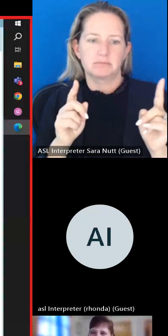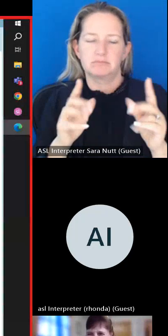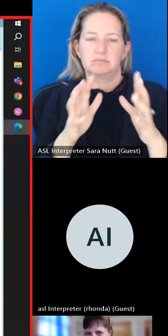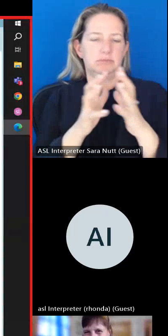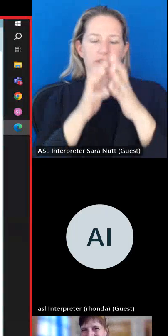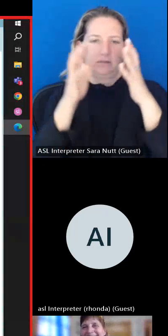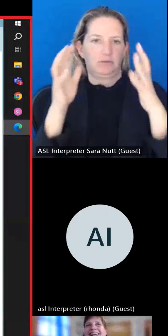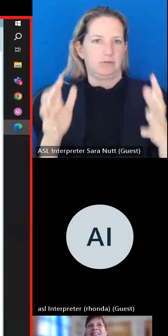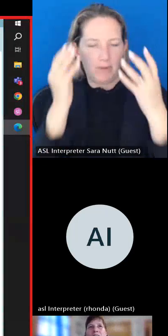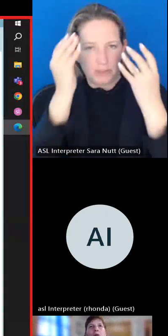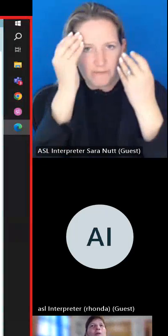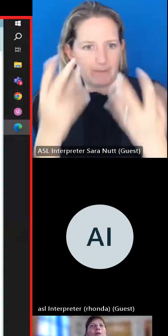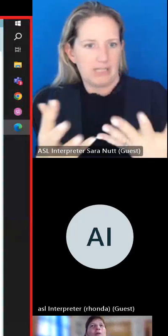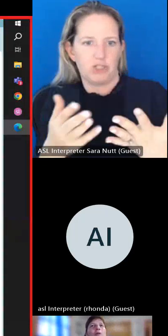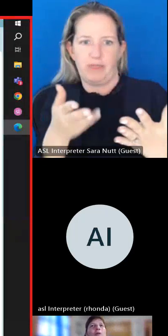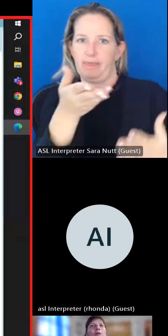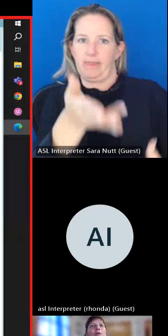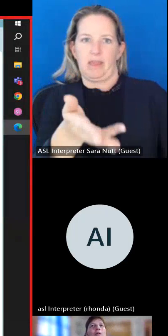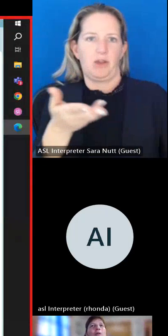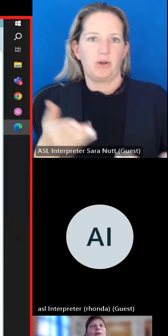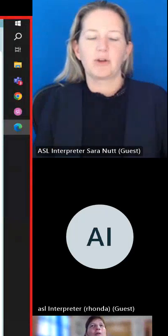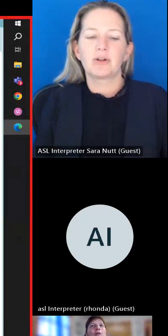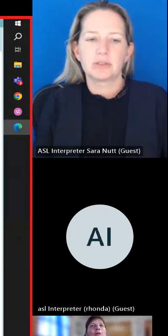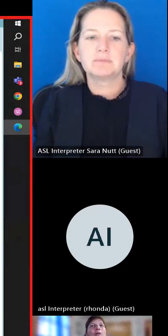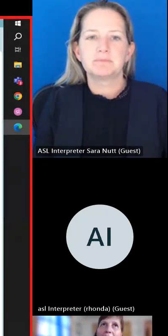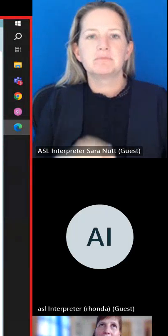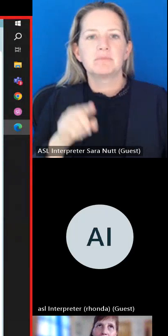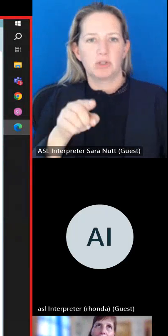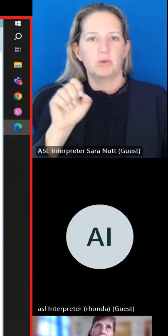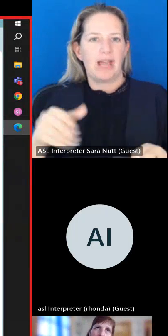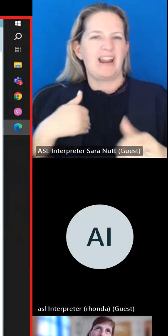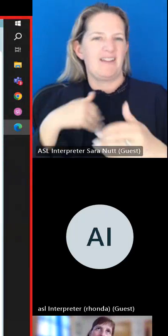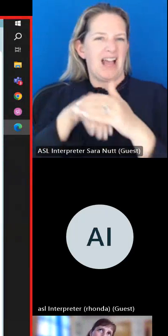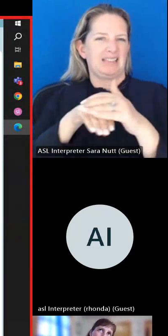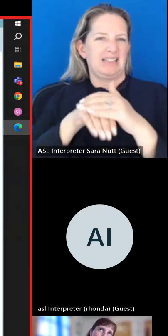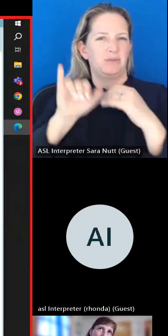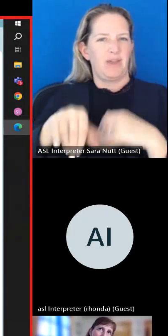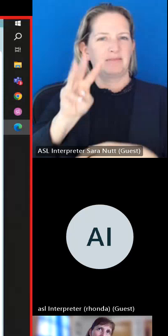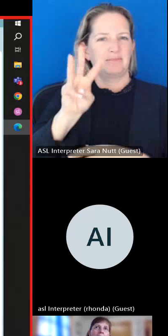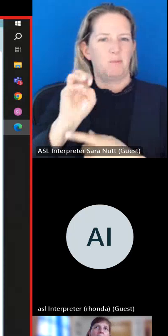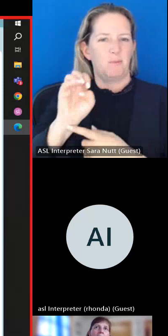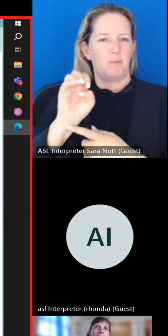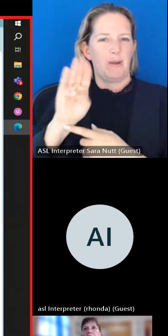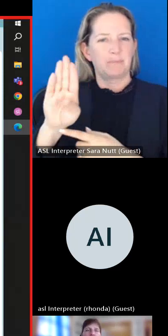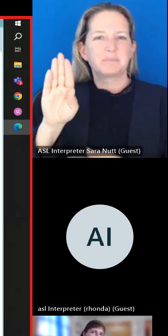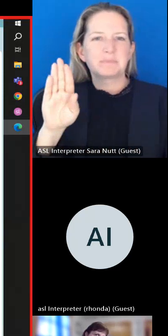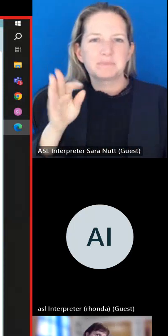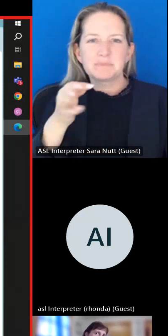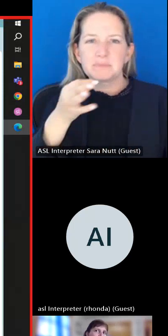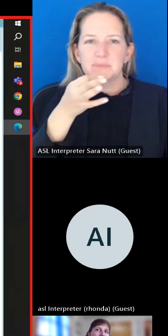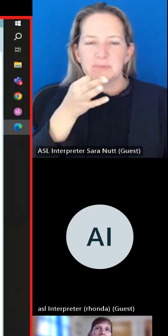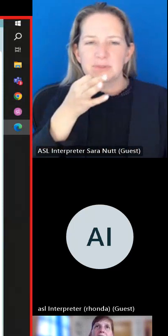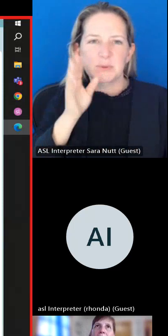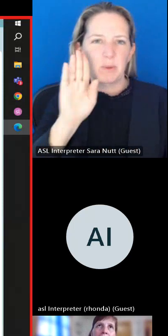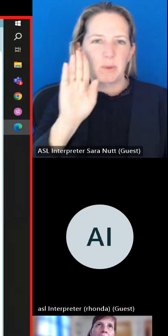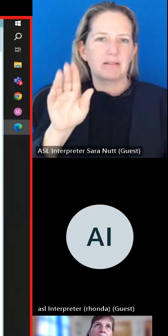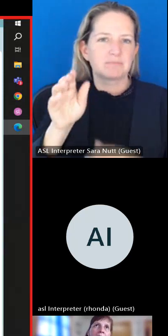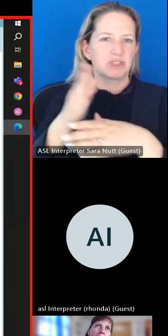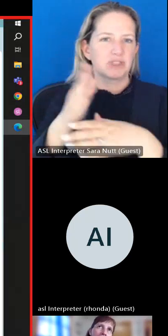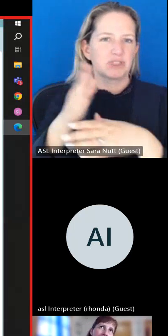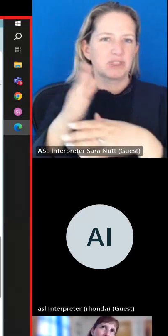volume. So again, you will get access to this URL as well. But that will give you some